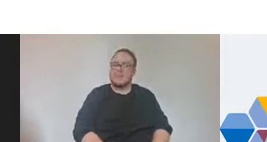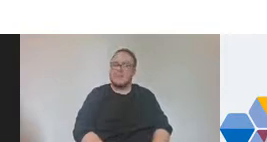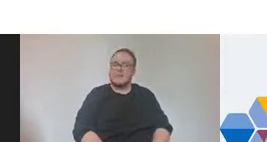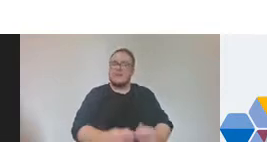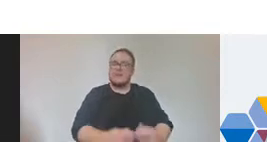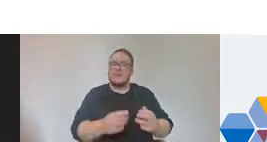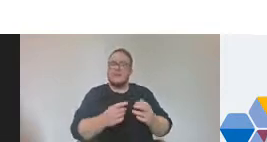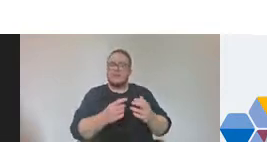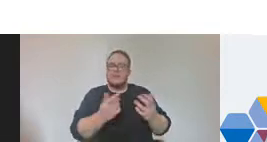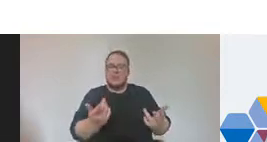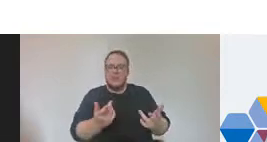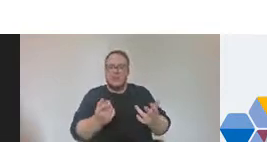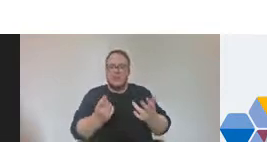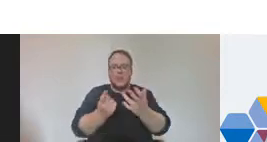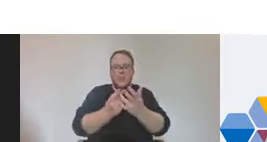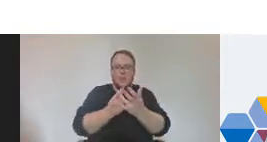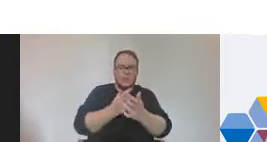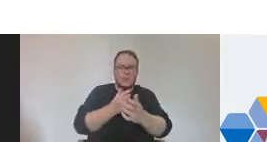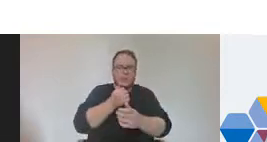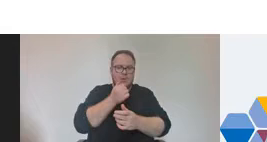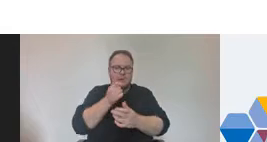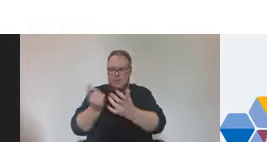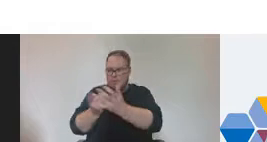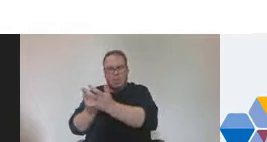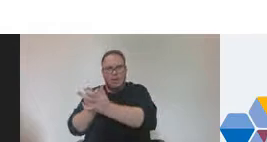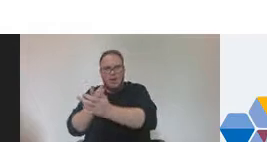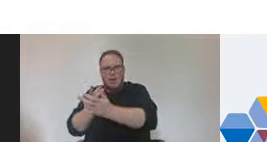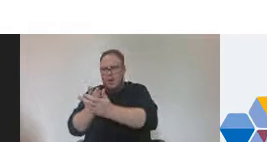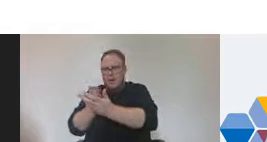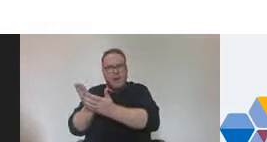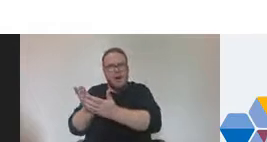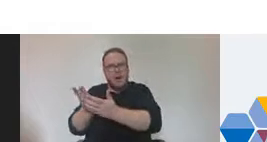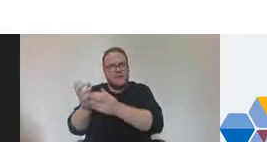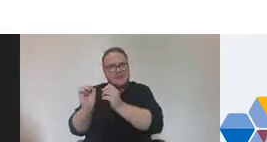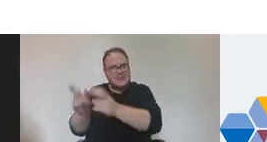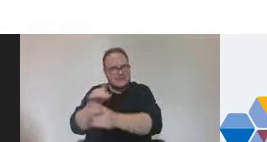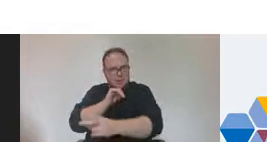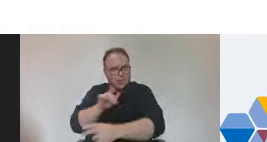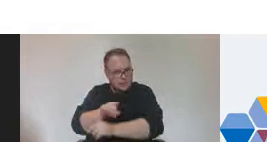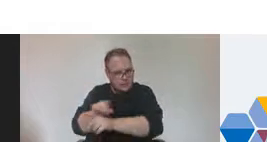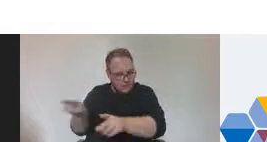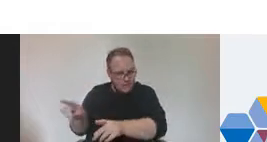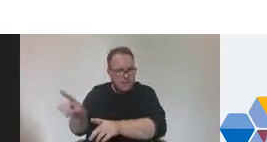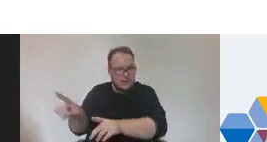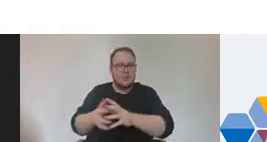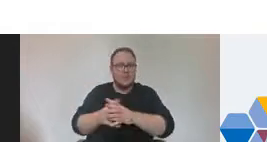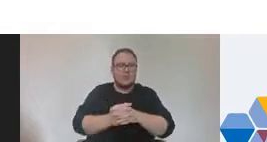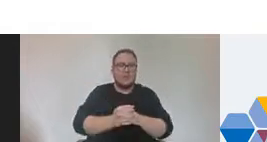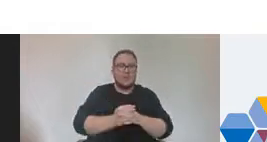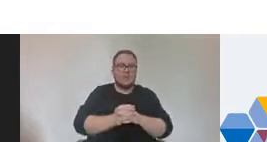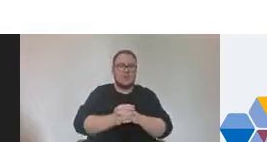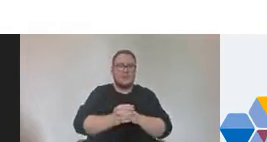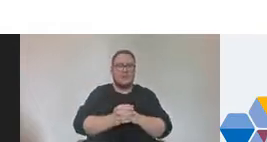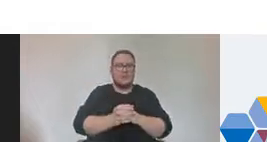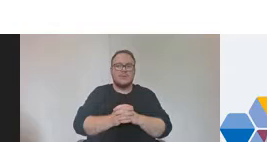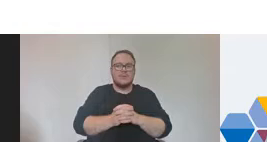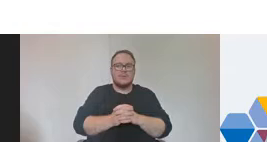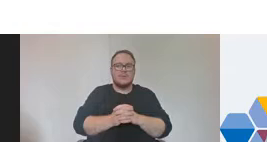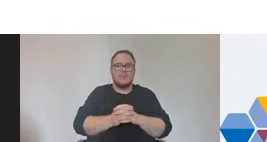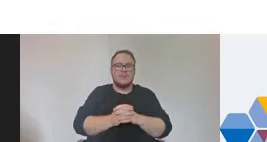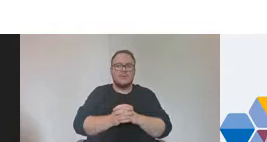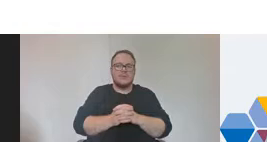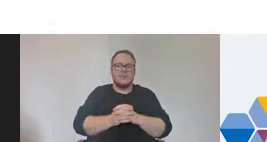likes of Wolverhampton Hospital and Stoke